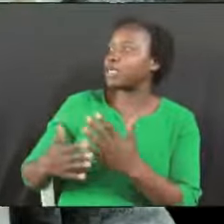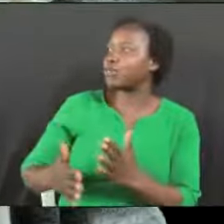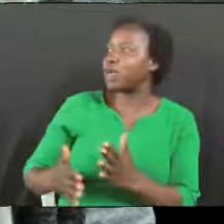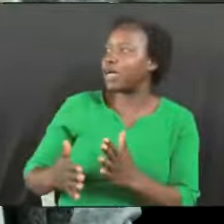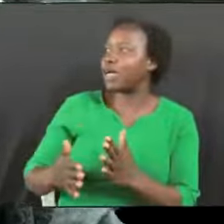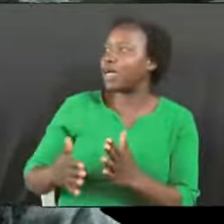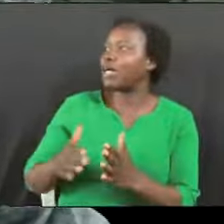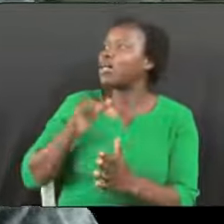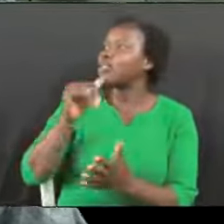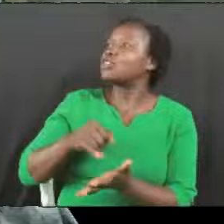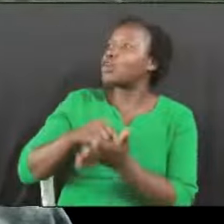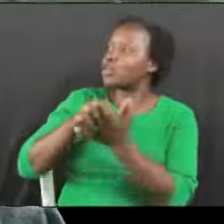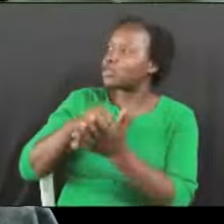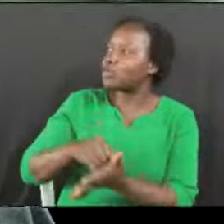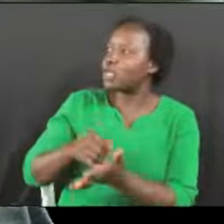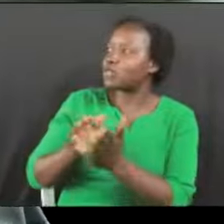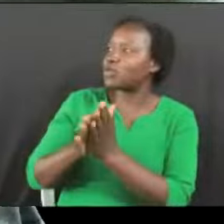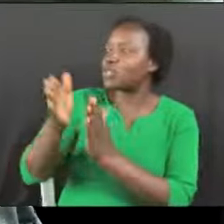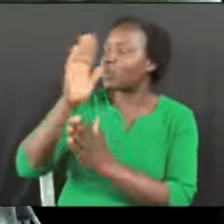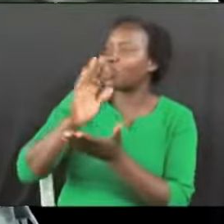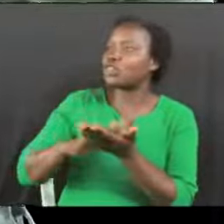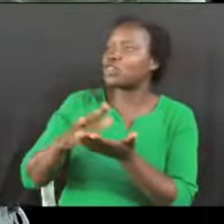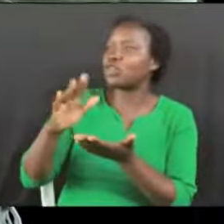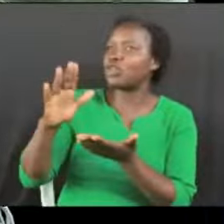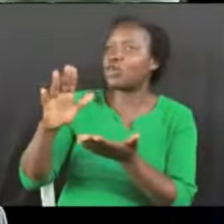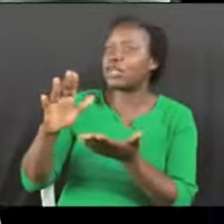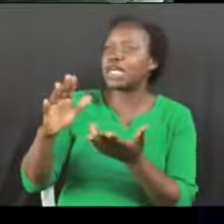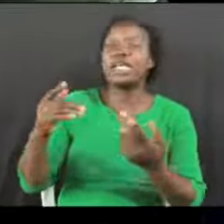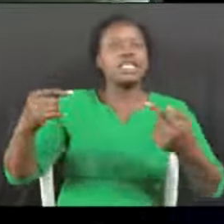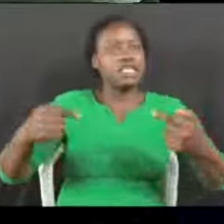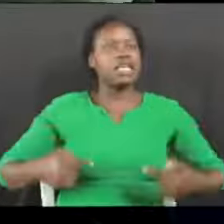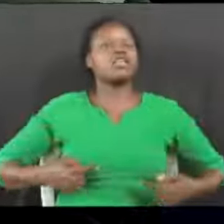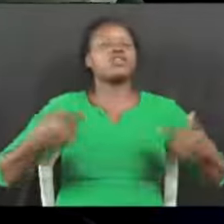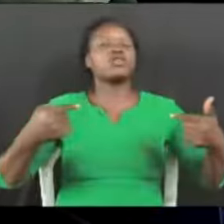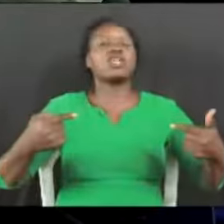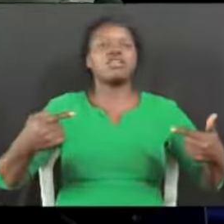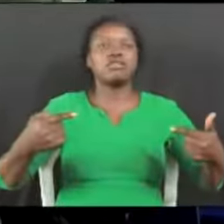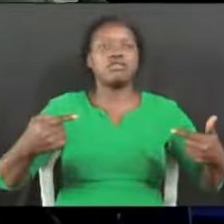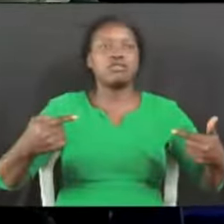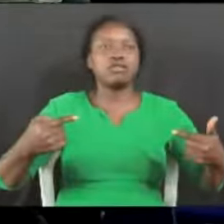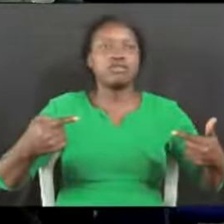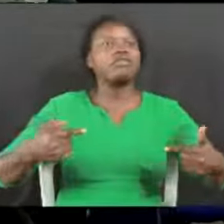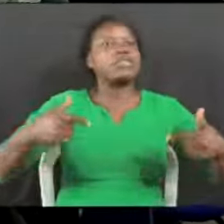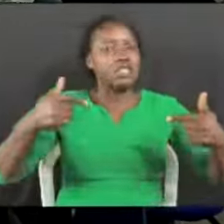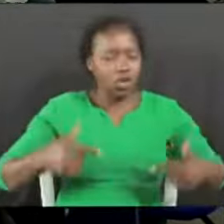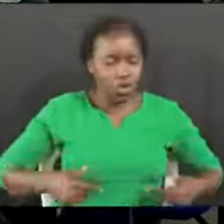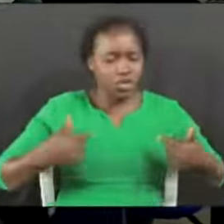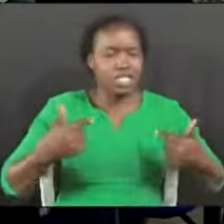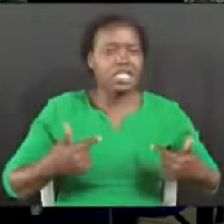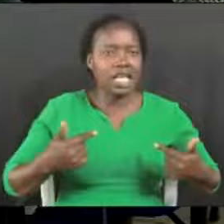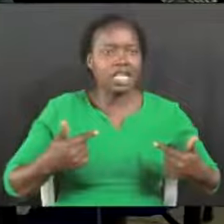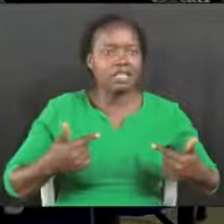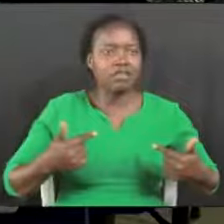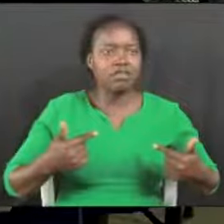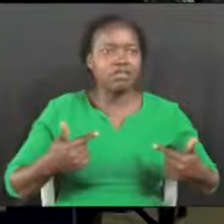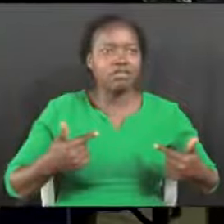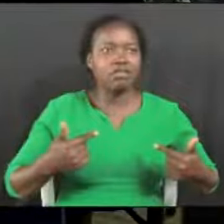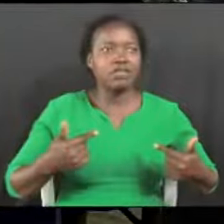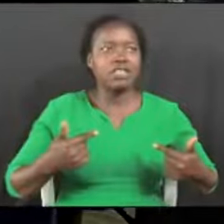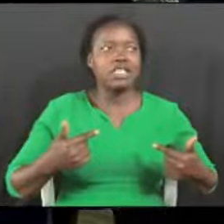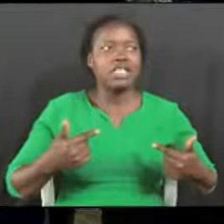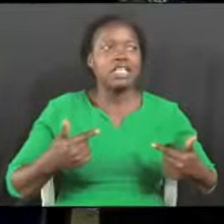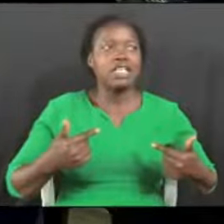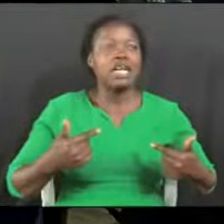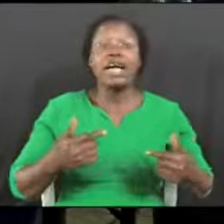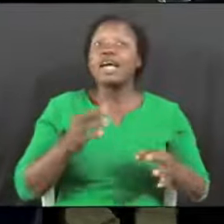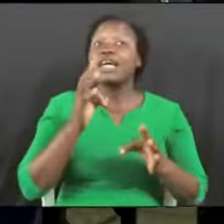don't mess with God's glory. Tap yourself on the chest, say, self, oh, self, if there is